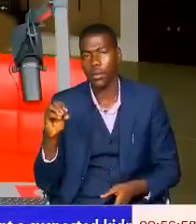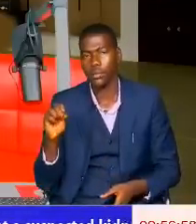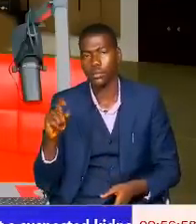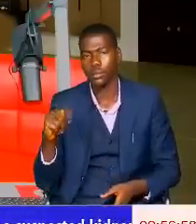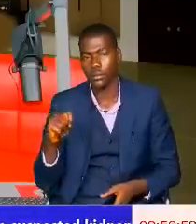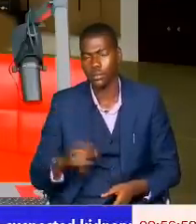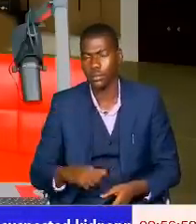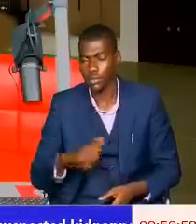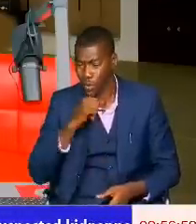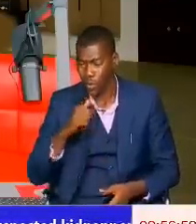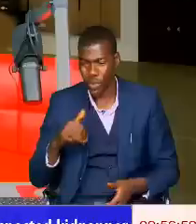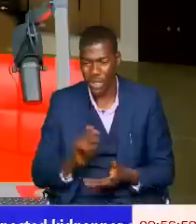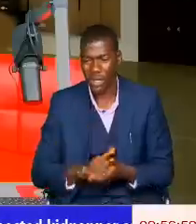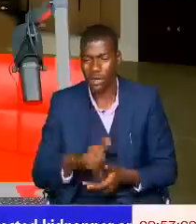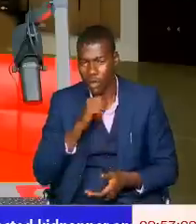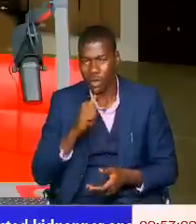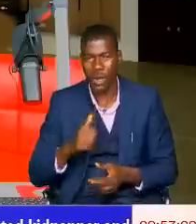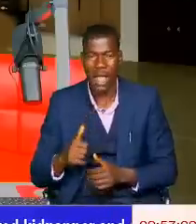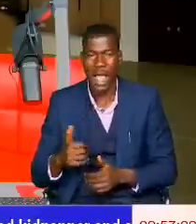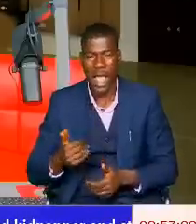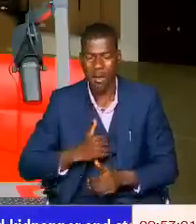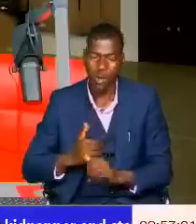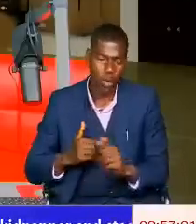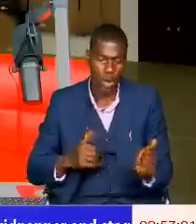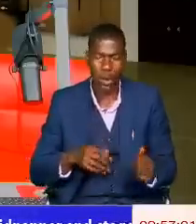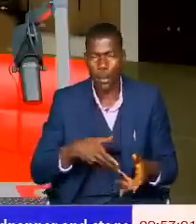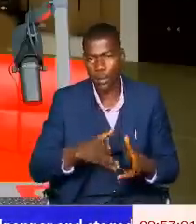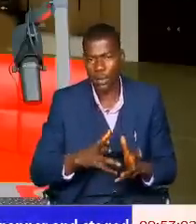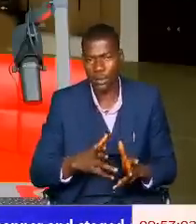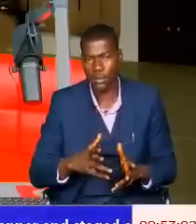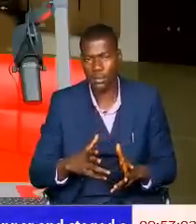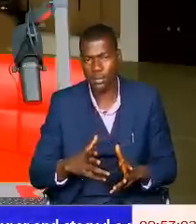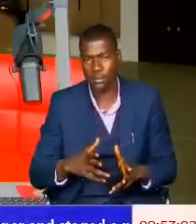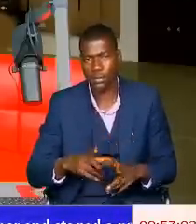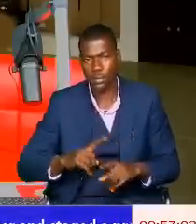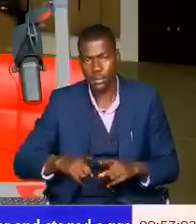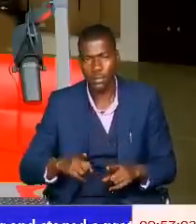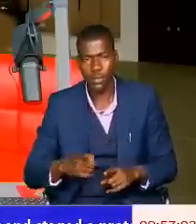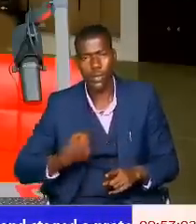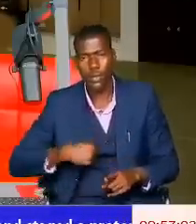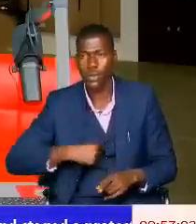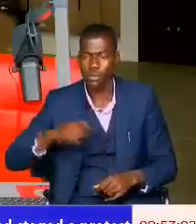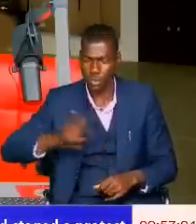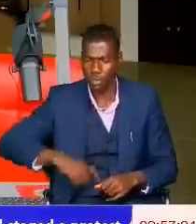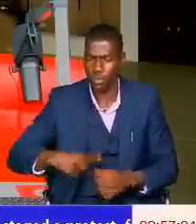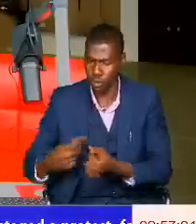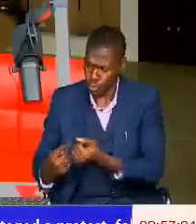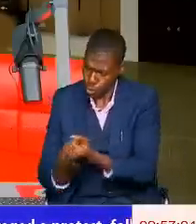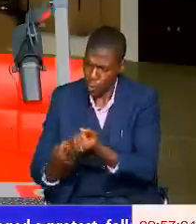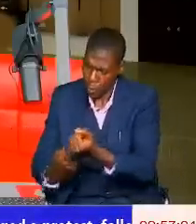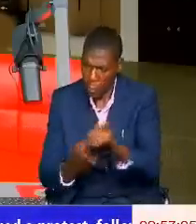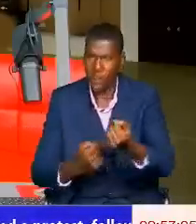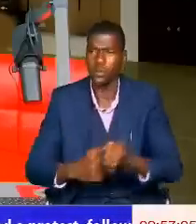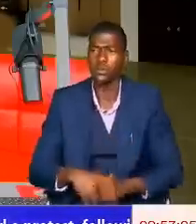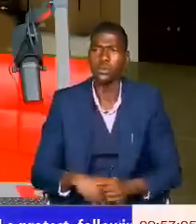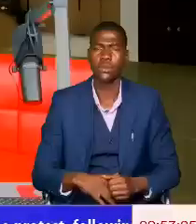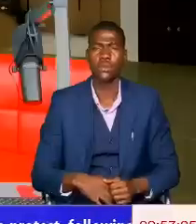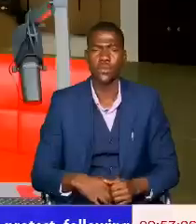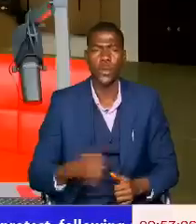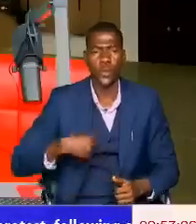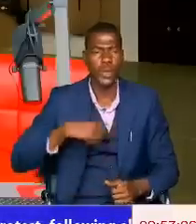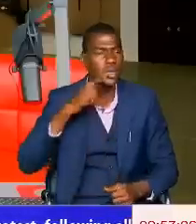because they don't have options. I know. We know. It's part of our civic responsibility as patriotic Nigerians